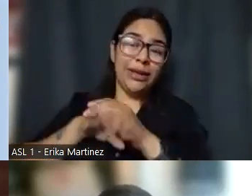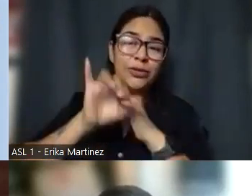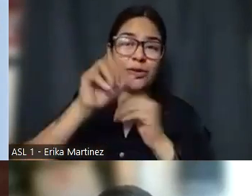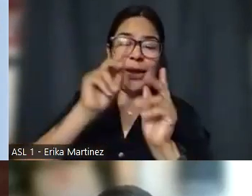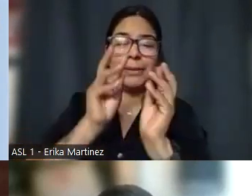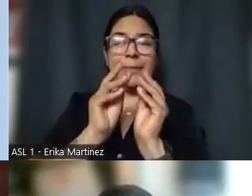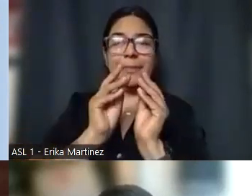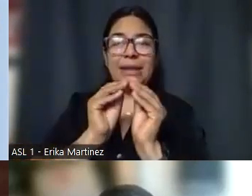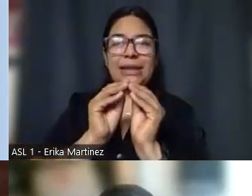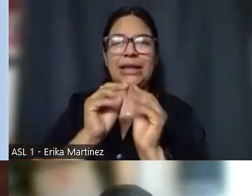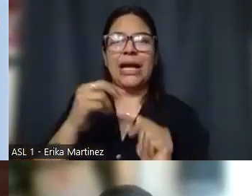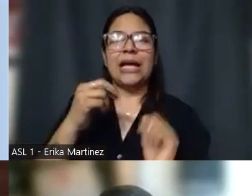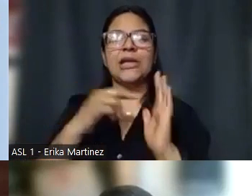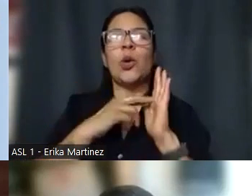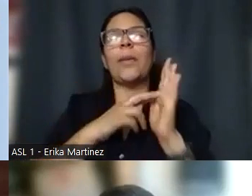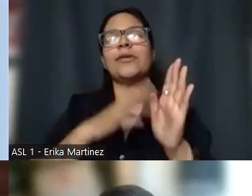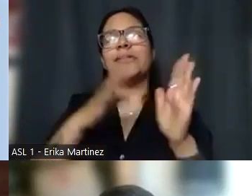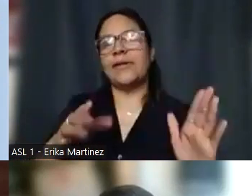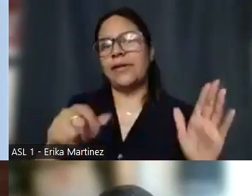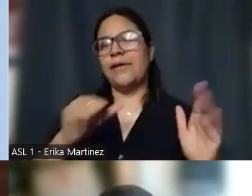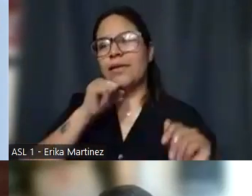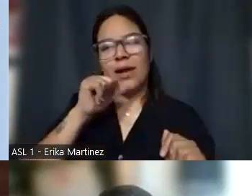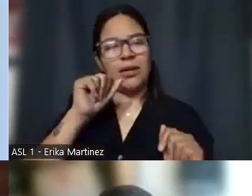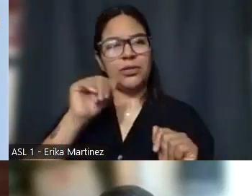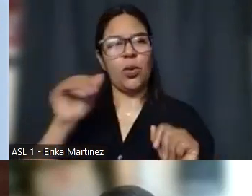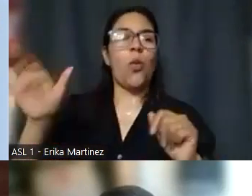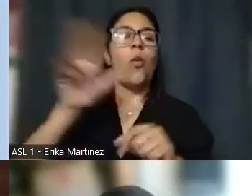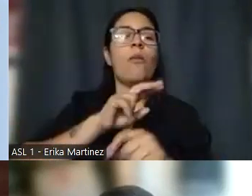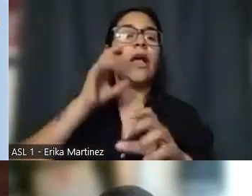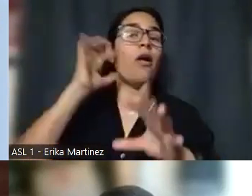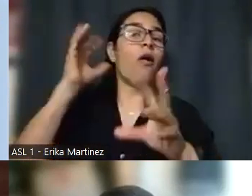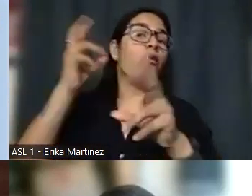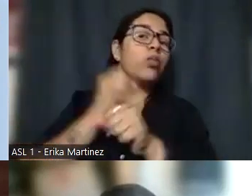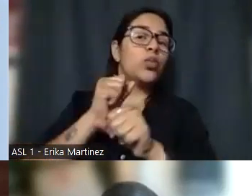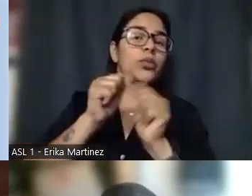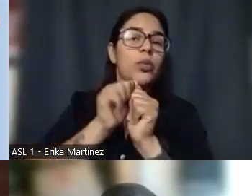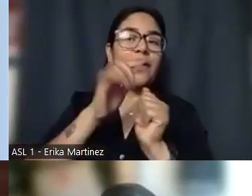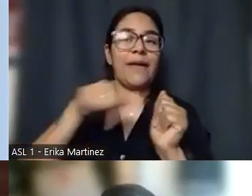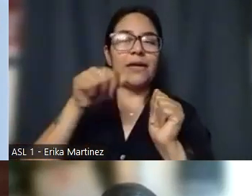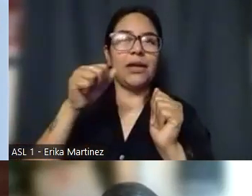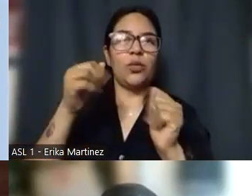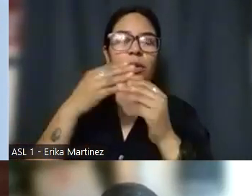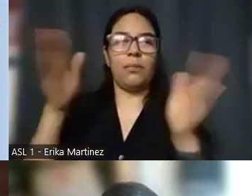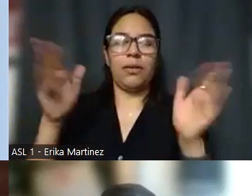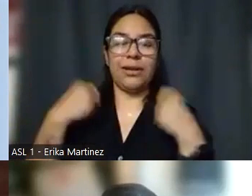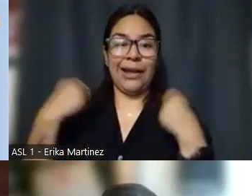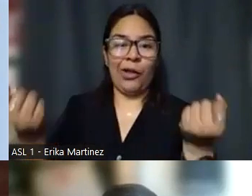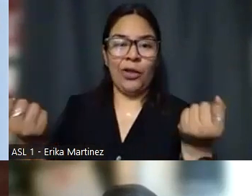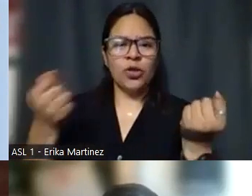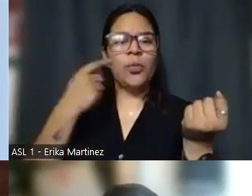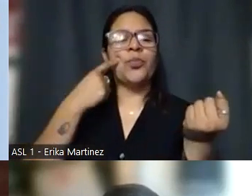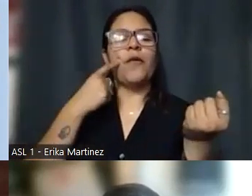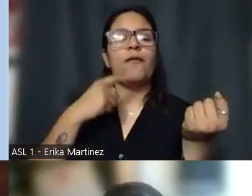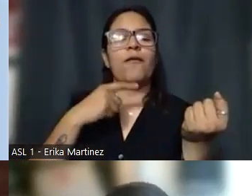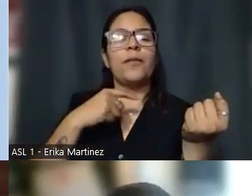representative, but we're not the oversight agency for the program. That comes from the Department of Public Health. So if the ombudsman program, let's say,